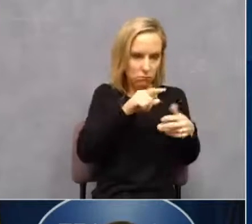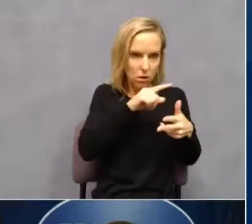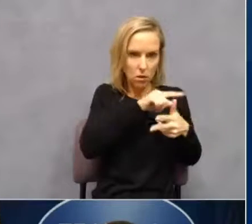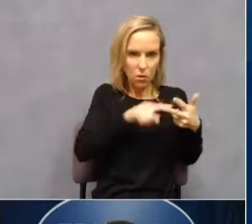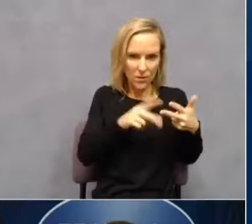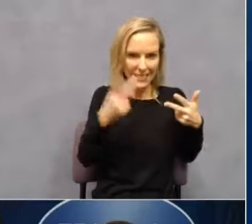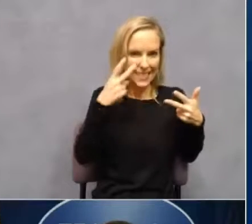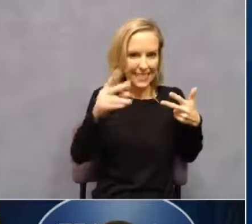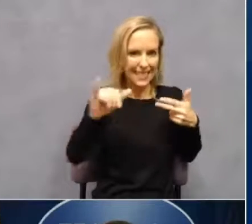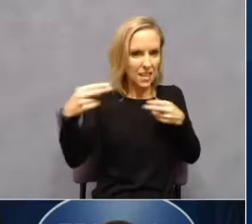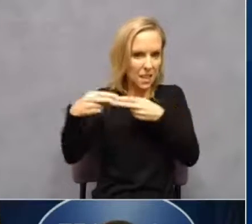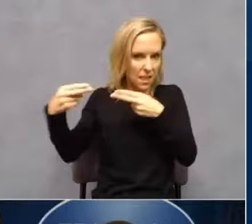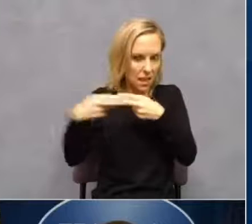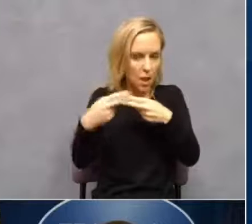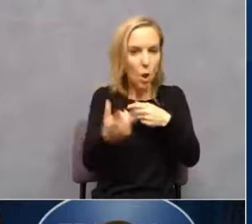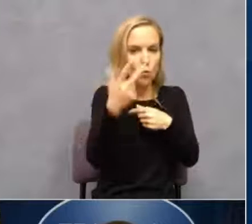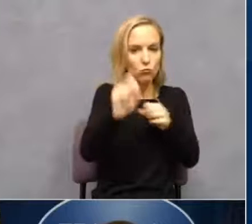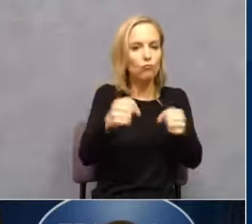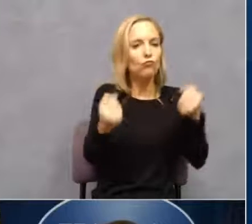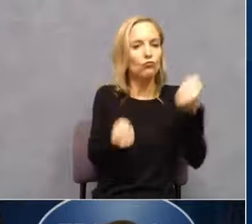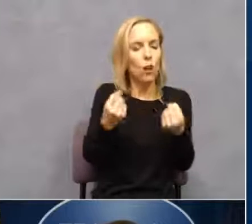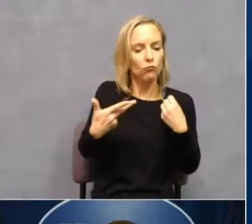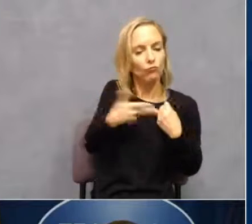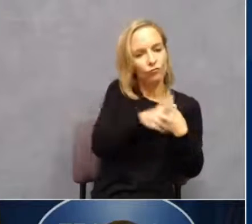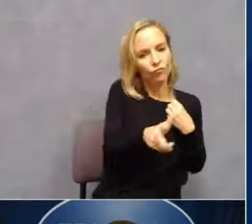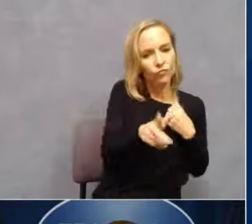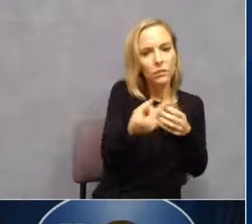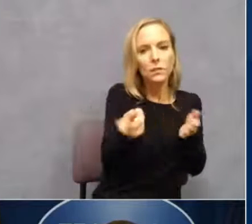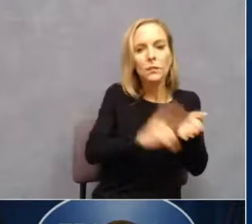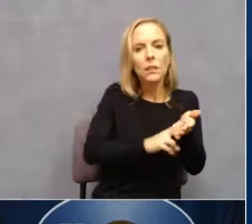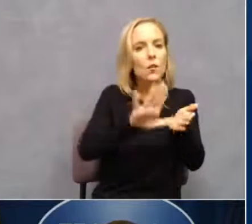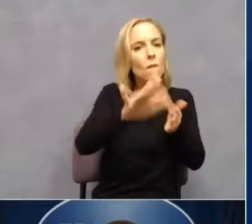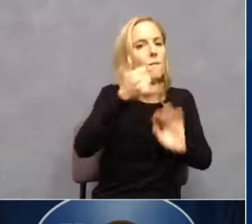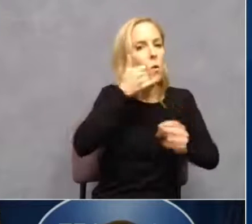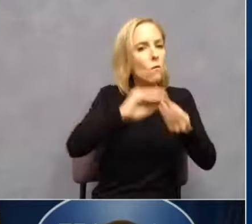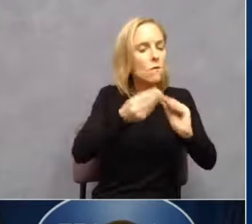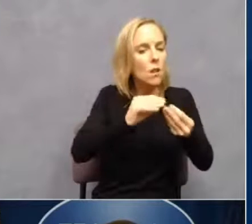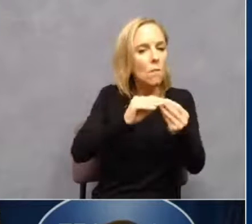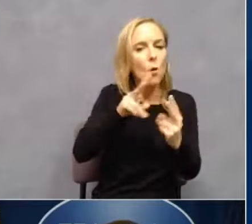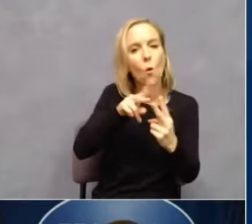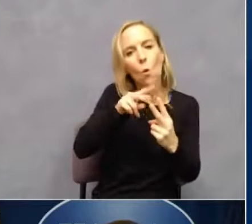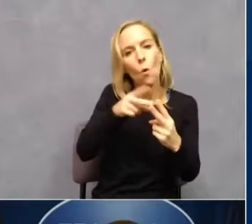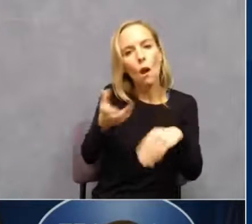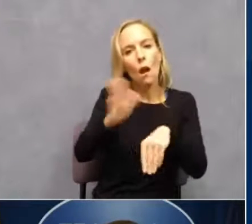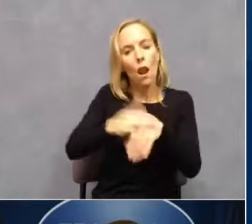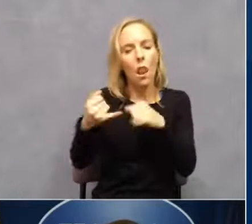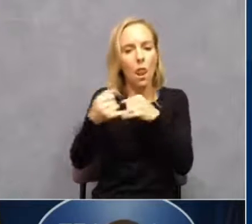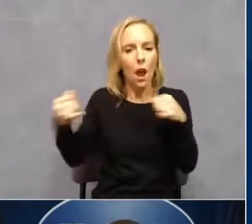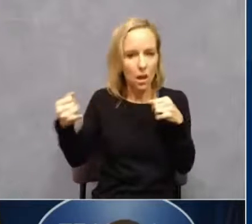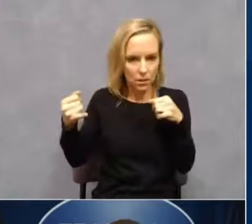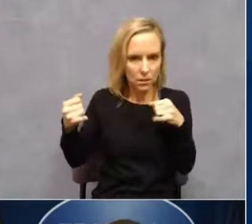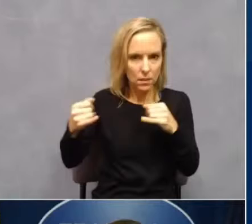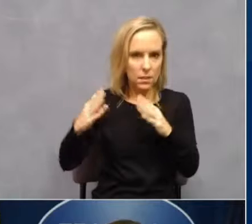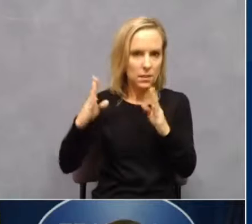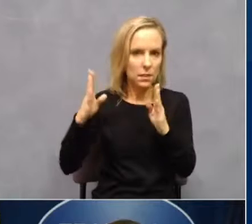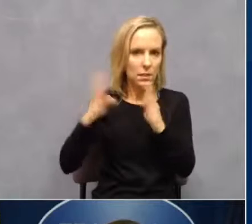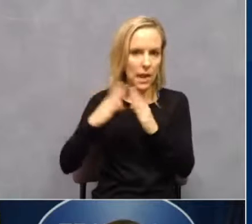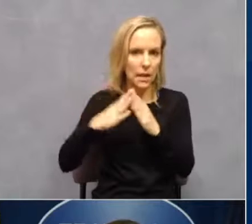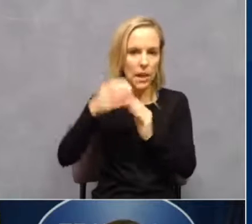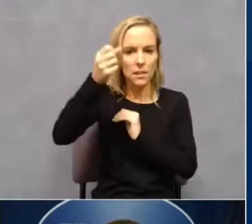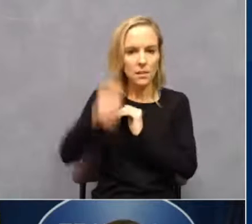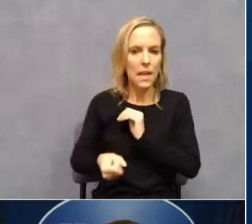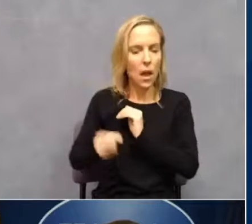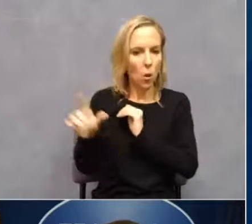You can sign up by phone at this number or by going online, again, downtown South Louisville and